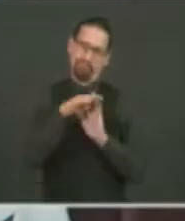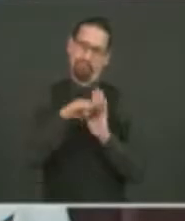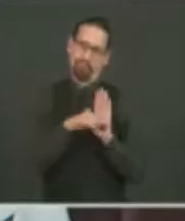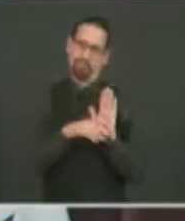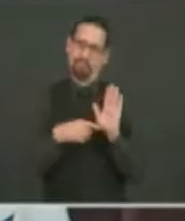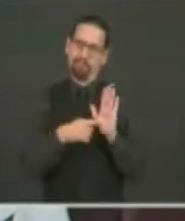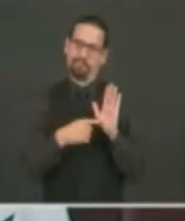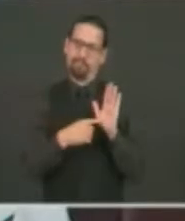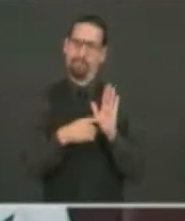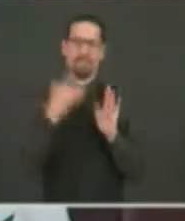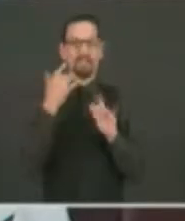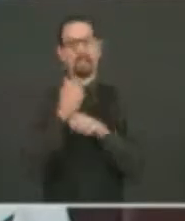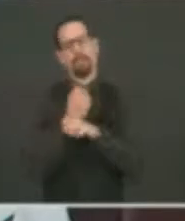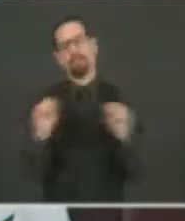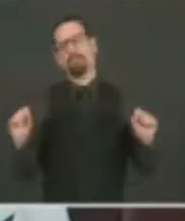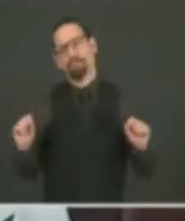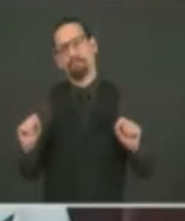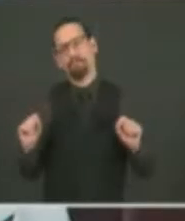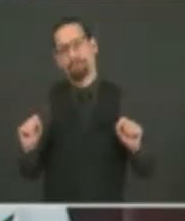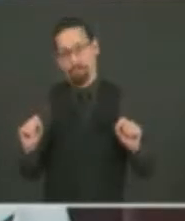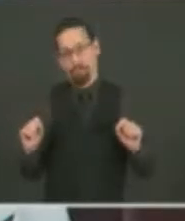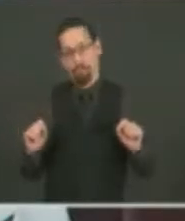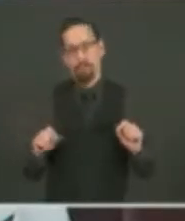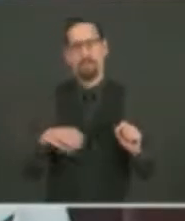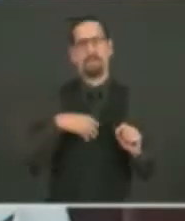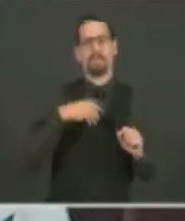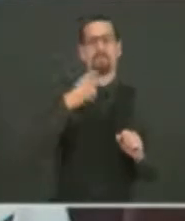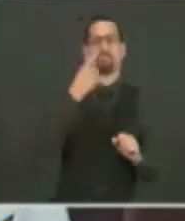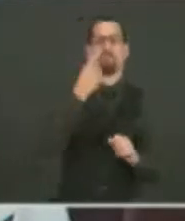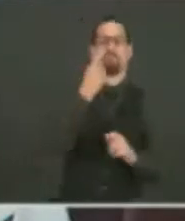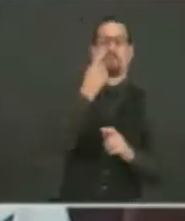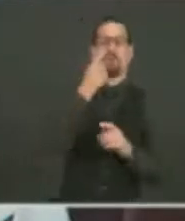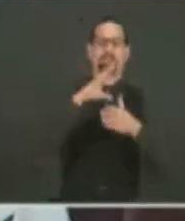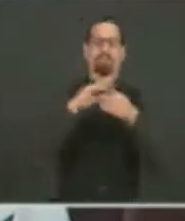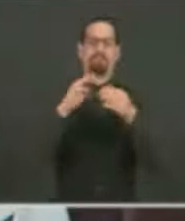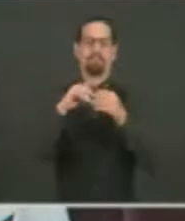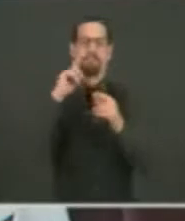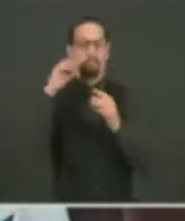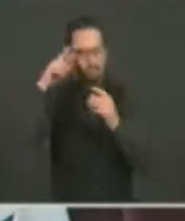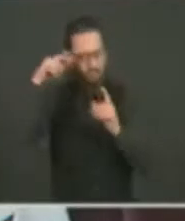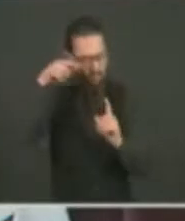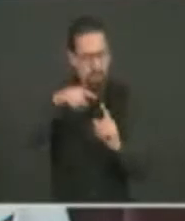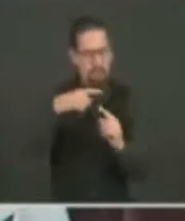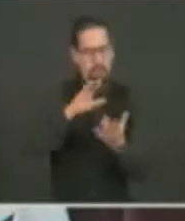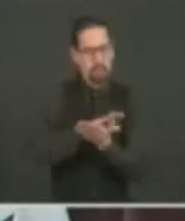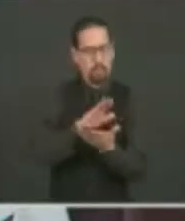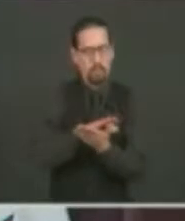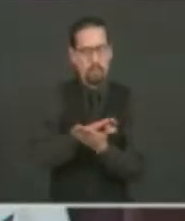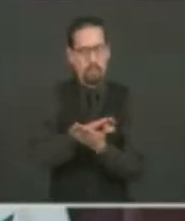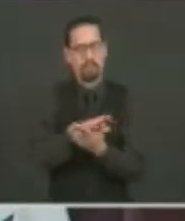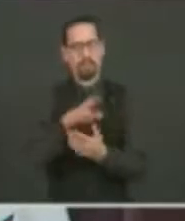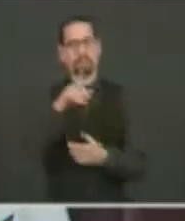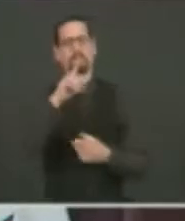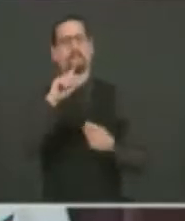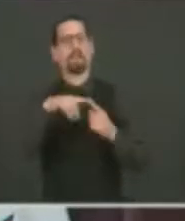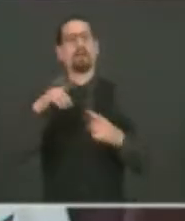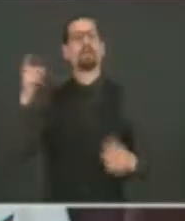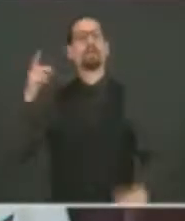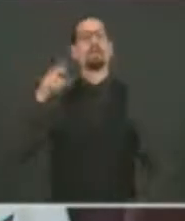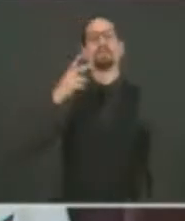One more thing on the topic of schools. There's been a lot of questions about ventilation. We've all